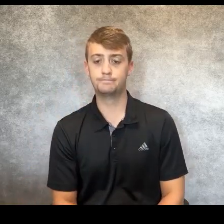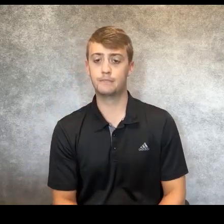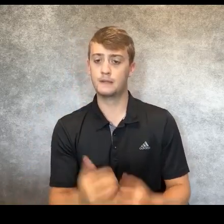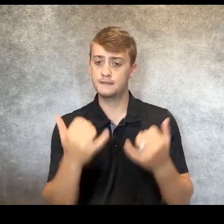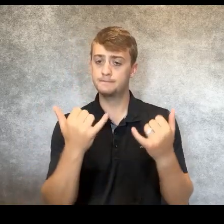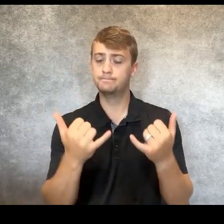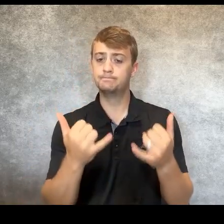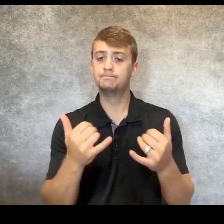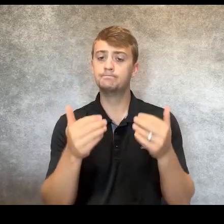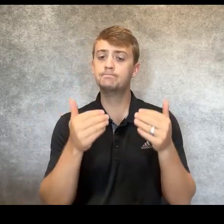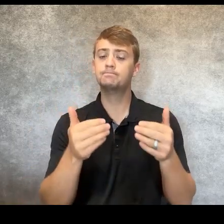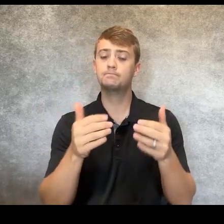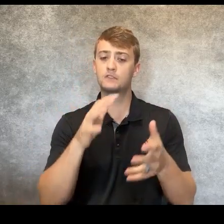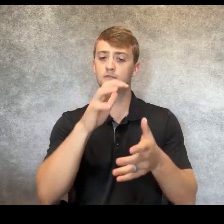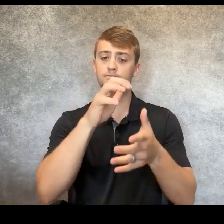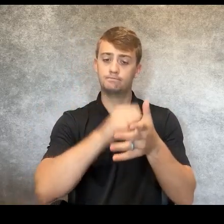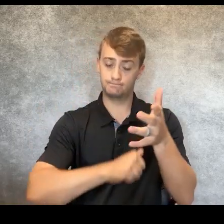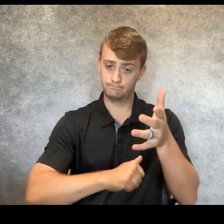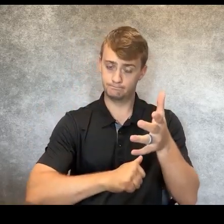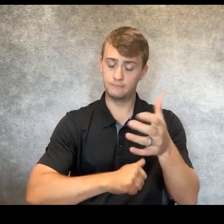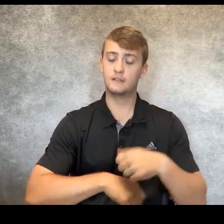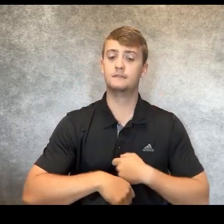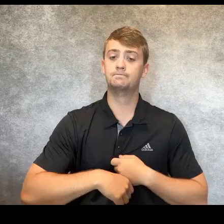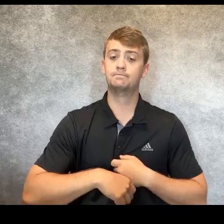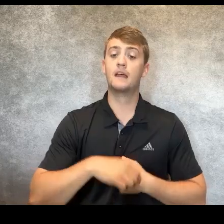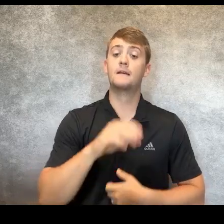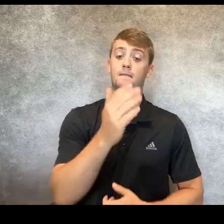let's subtract 19 from 52.